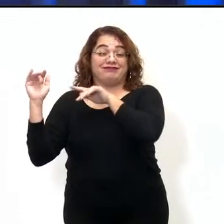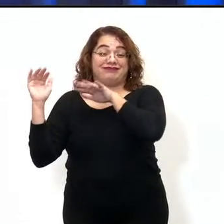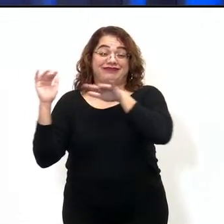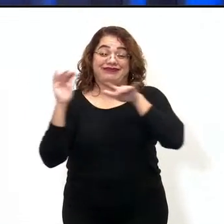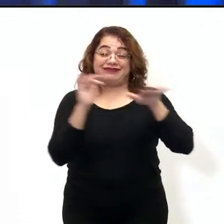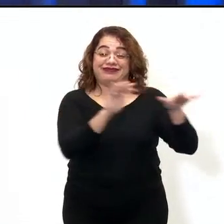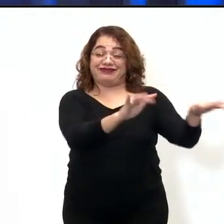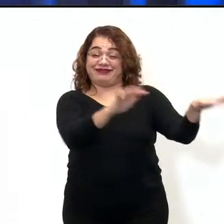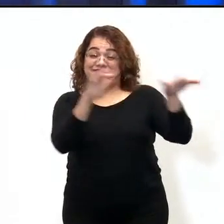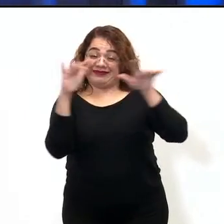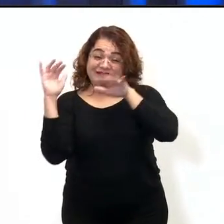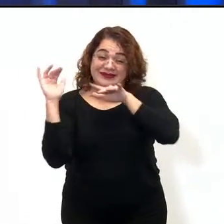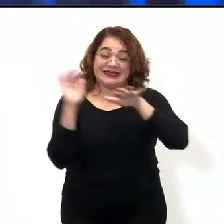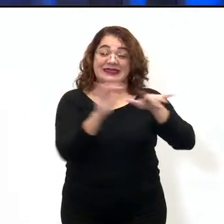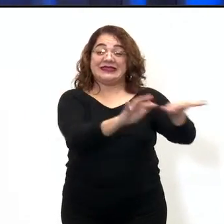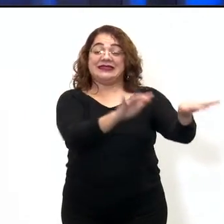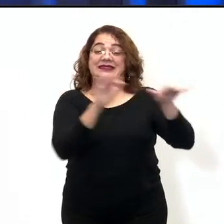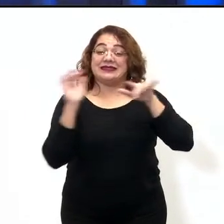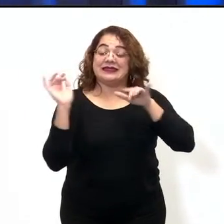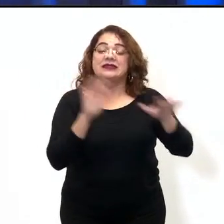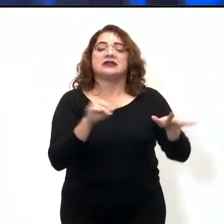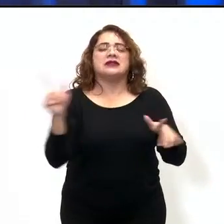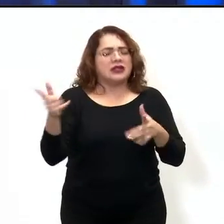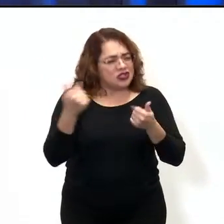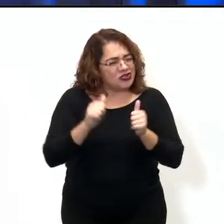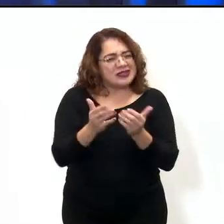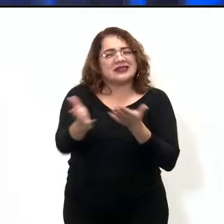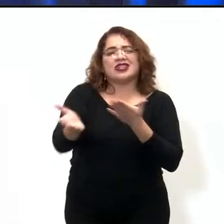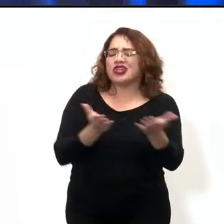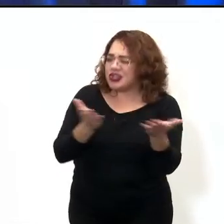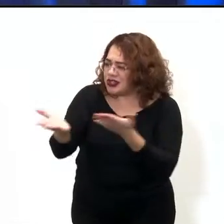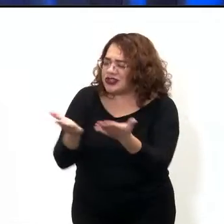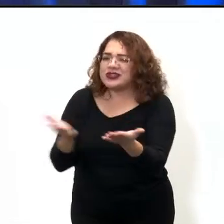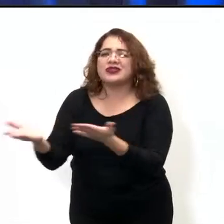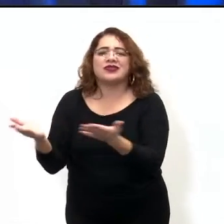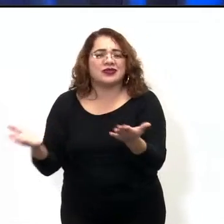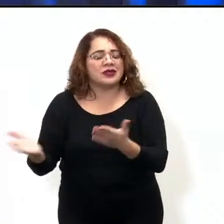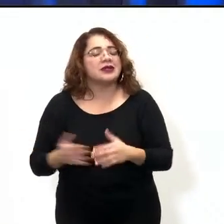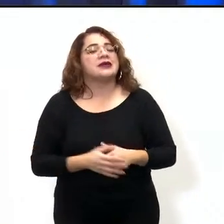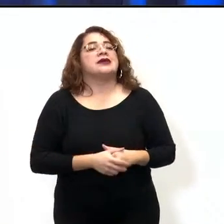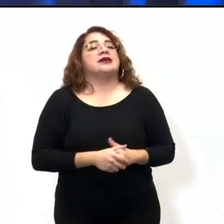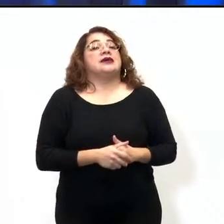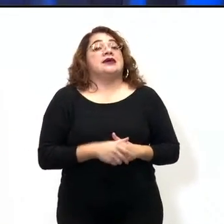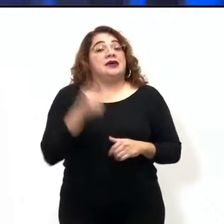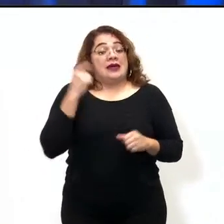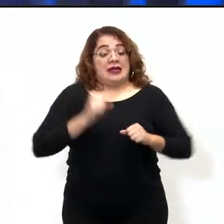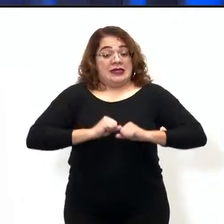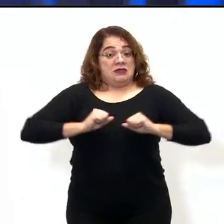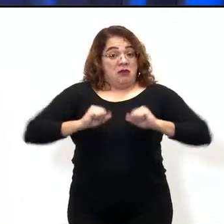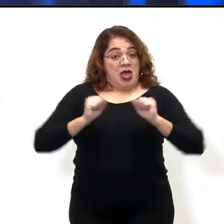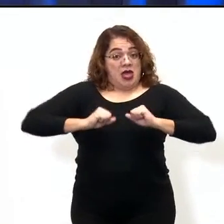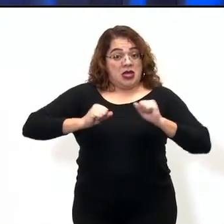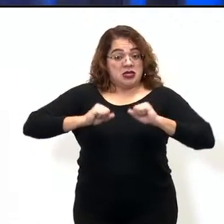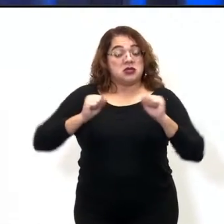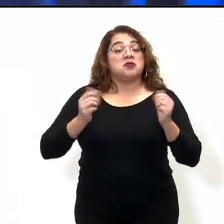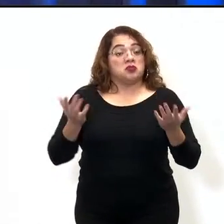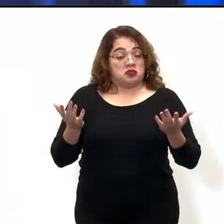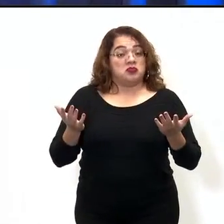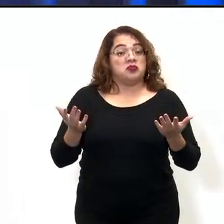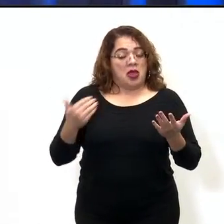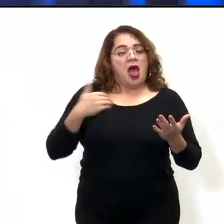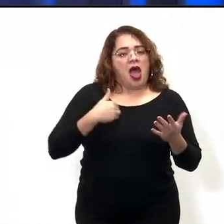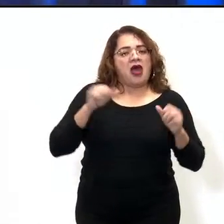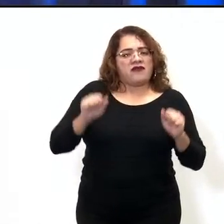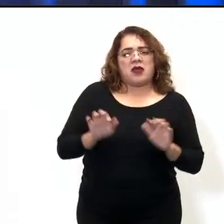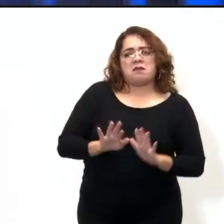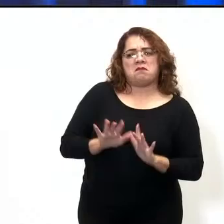and they're doing everything they can to provide excellent care. But this is an issue of just space. We have the overflow